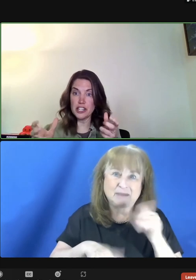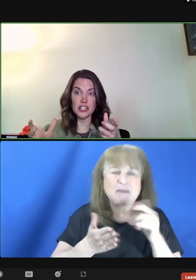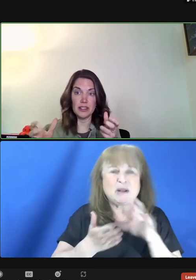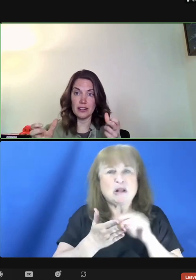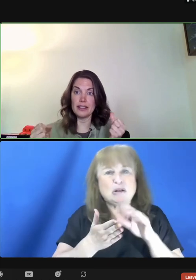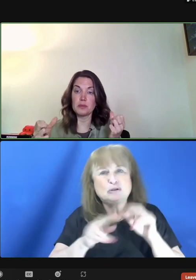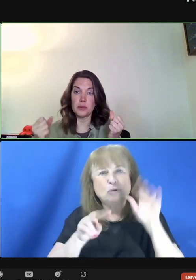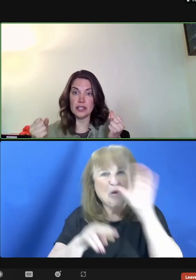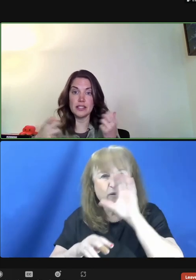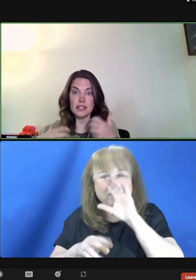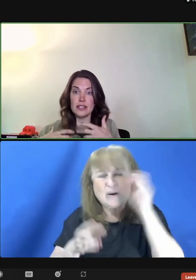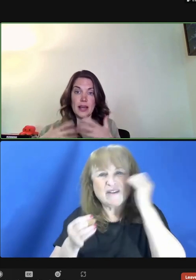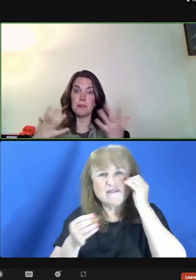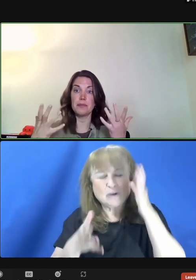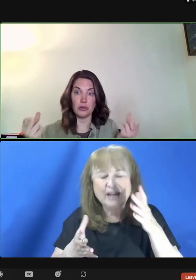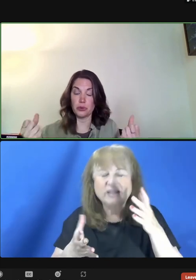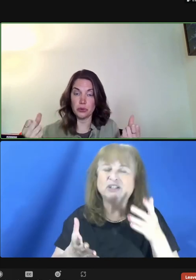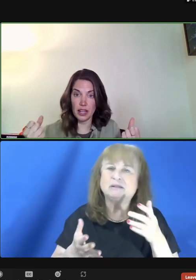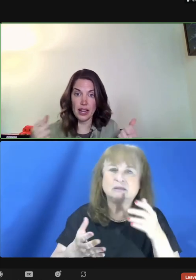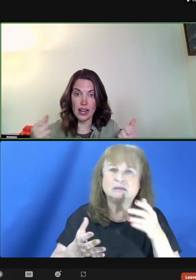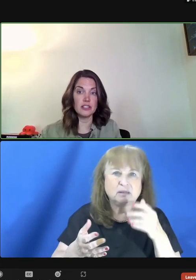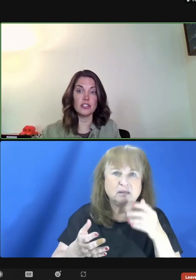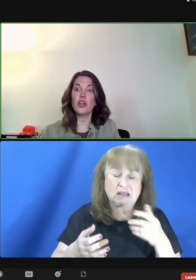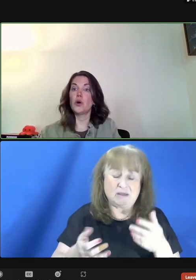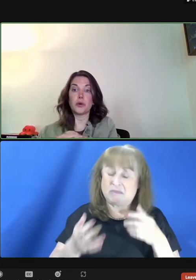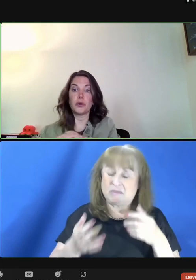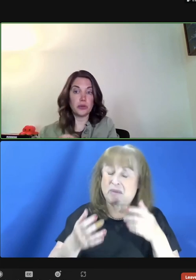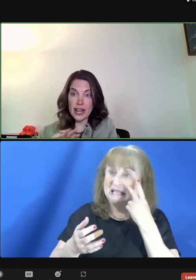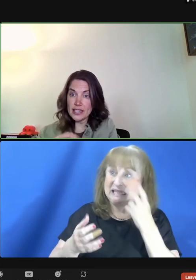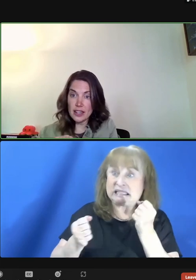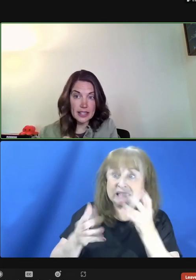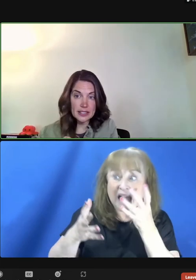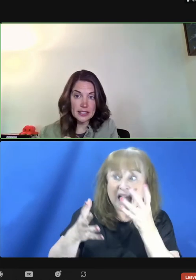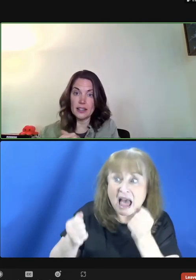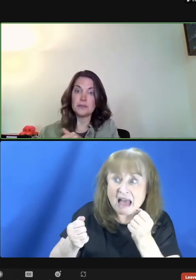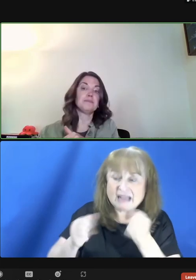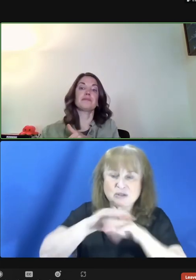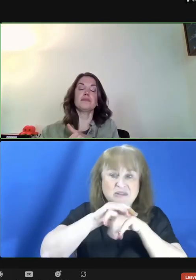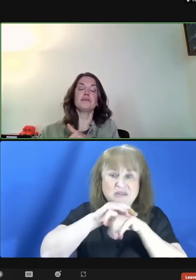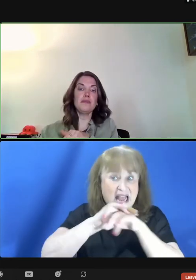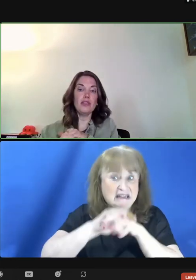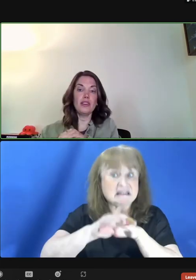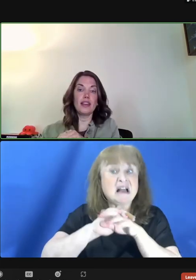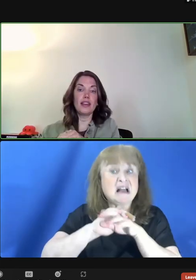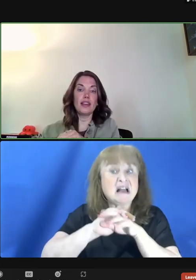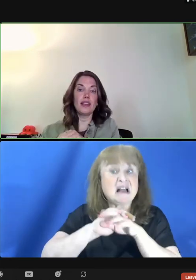for information that is presented to them either through signs or through tactile ASL.